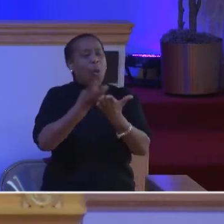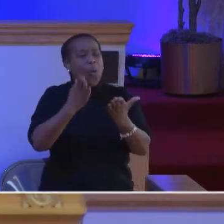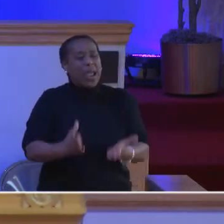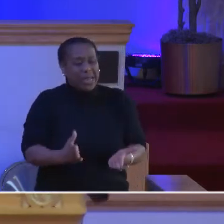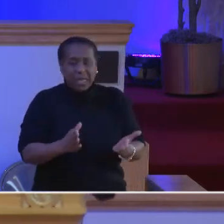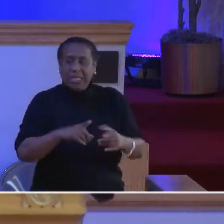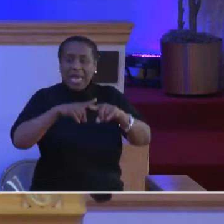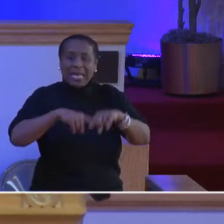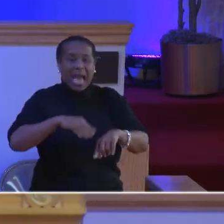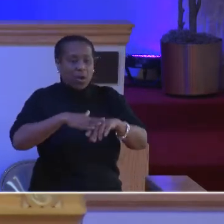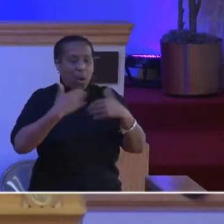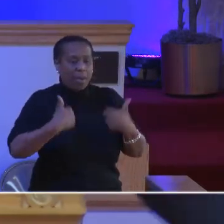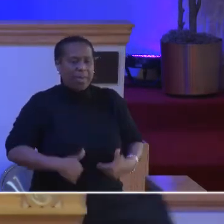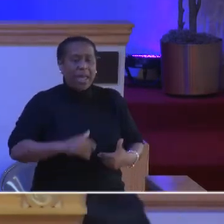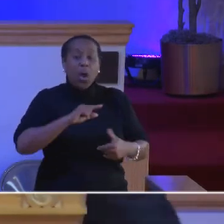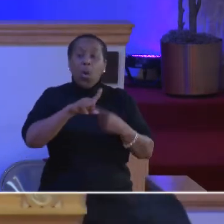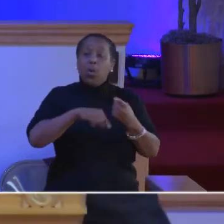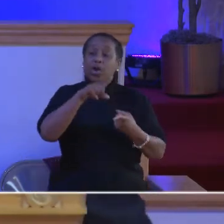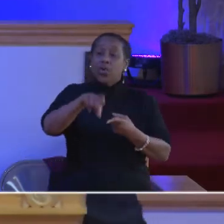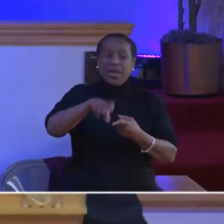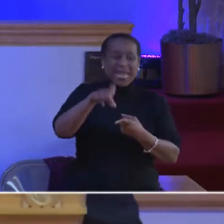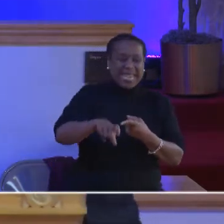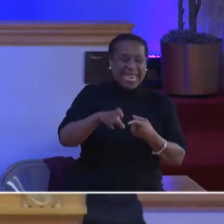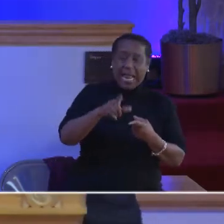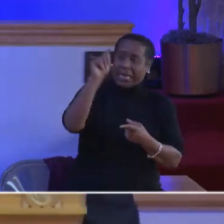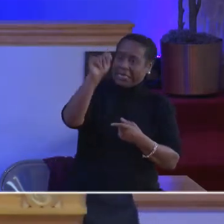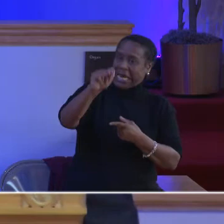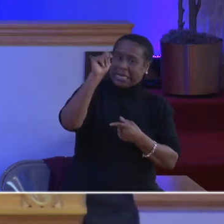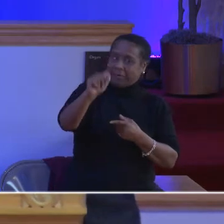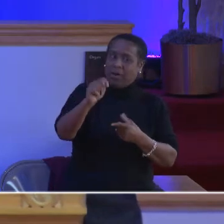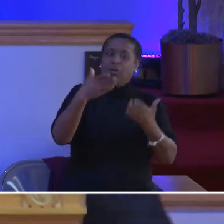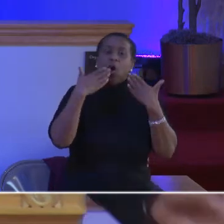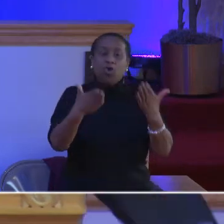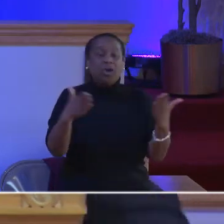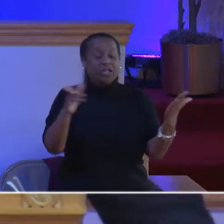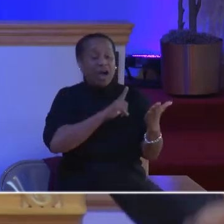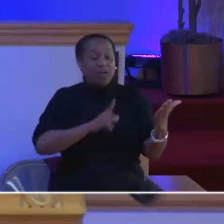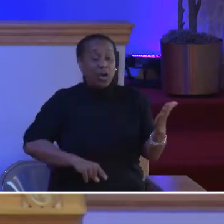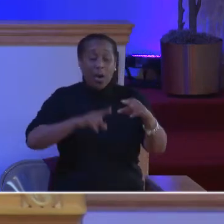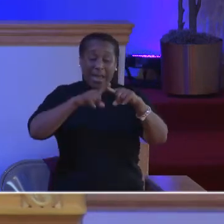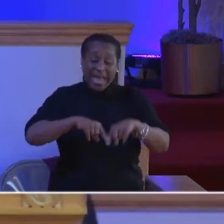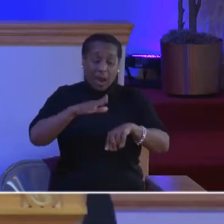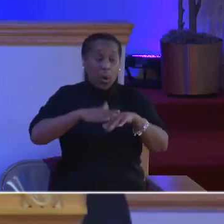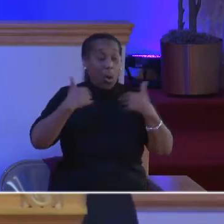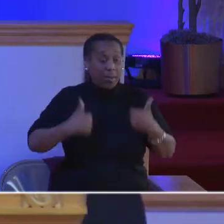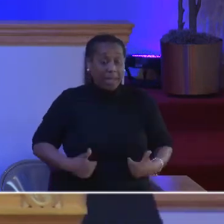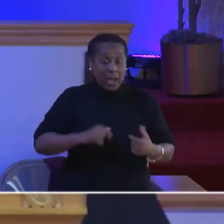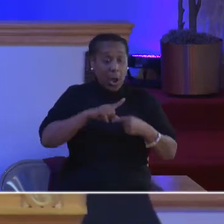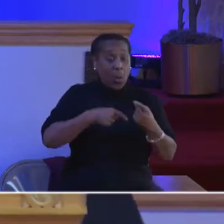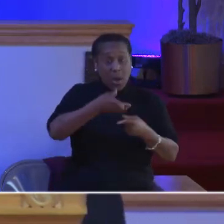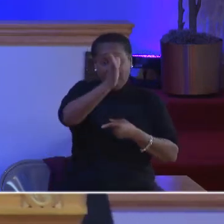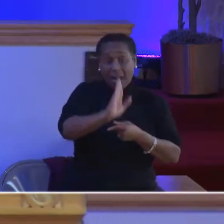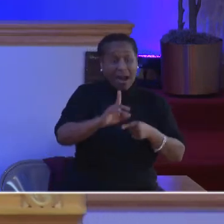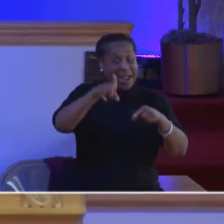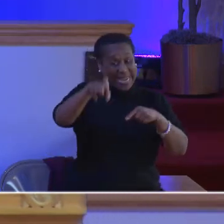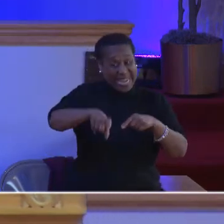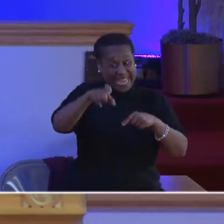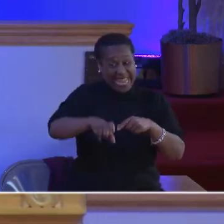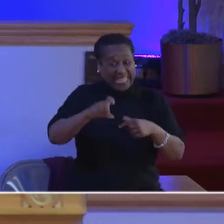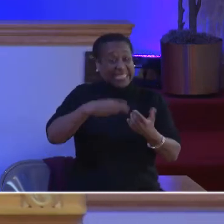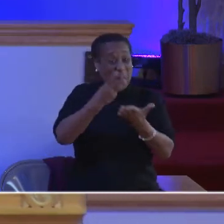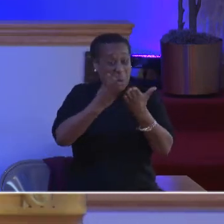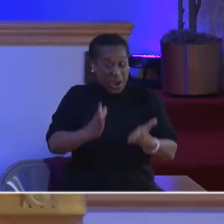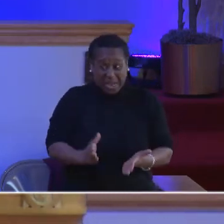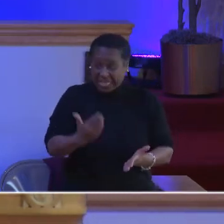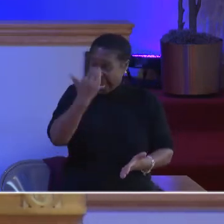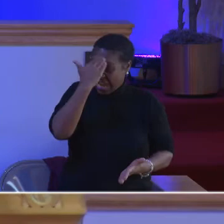word. Count on me when you need a testimony of the goodness of the Lord. Count on me when God needs a witness. He